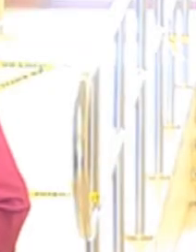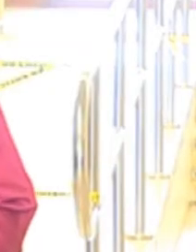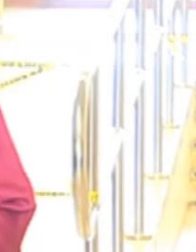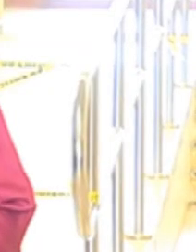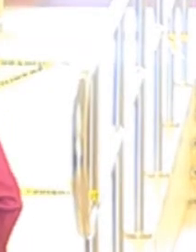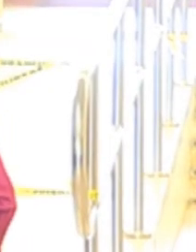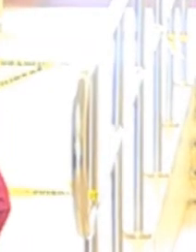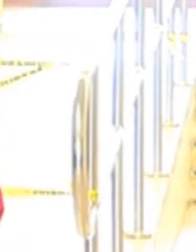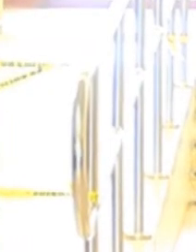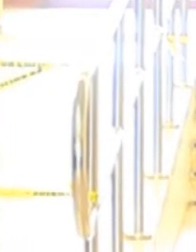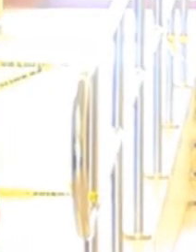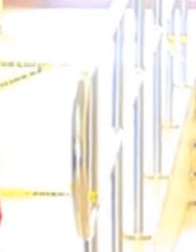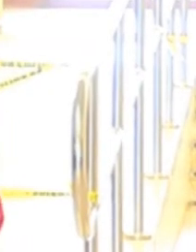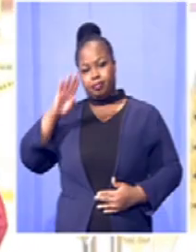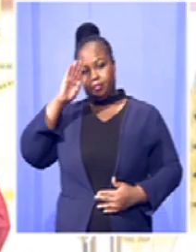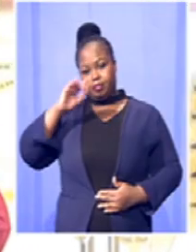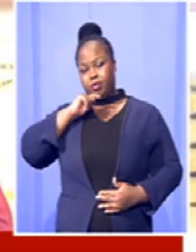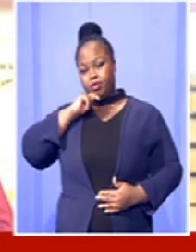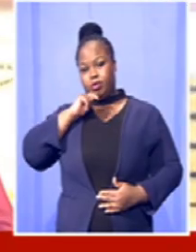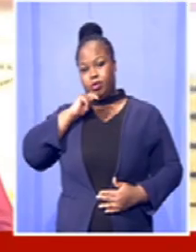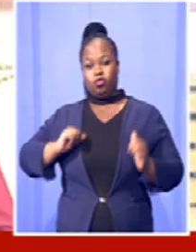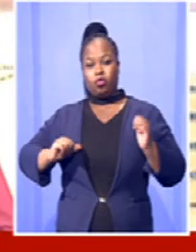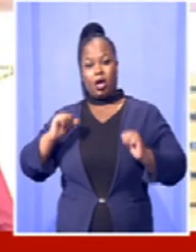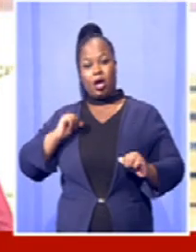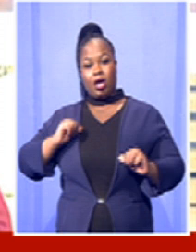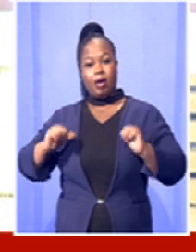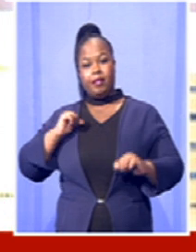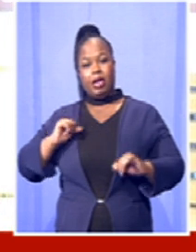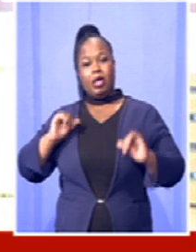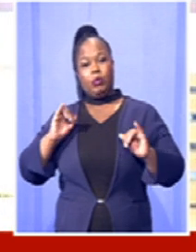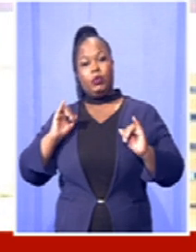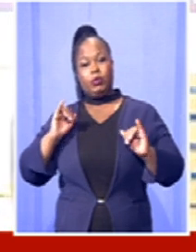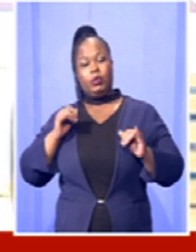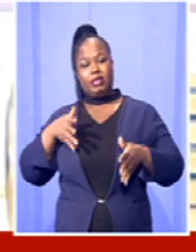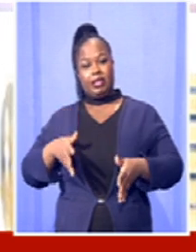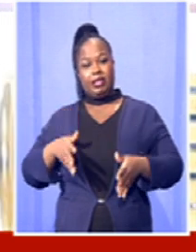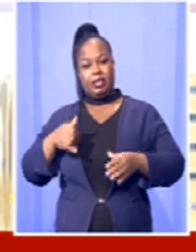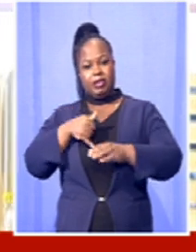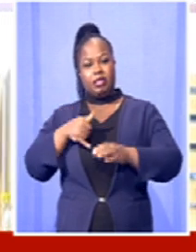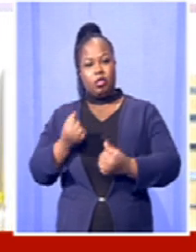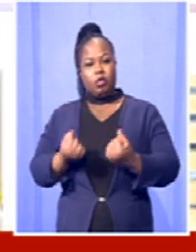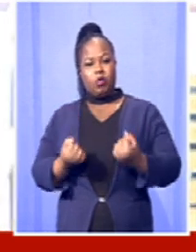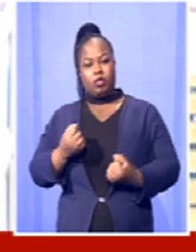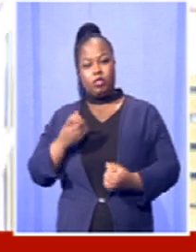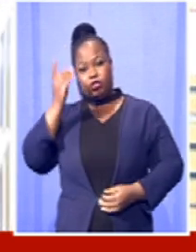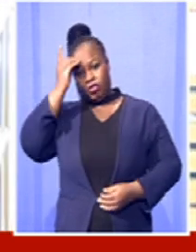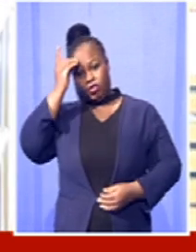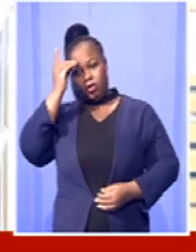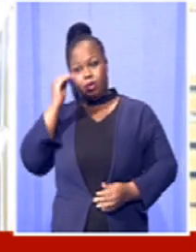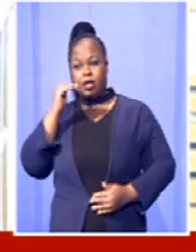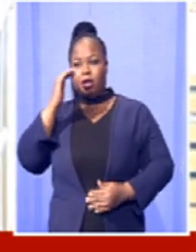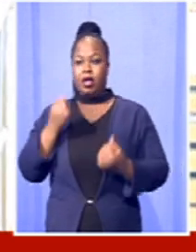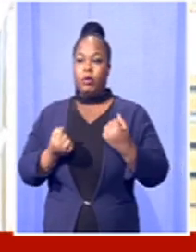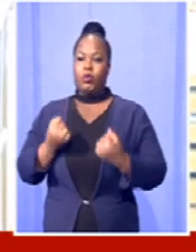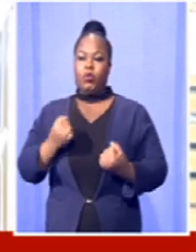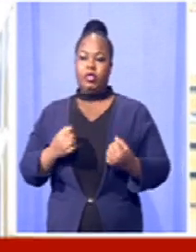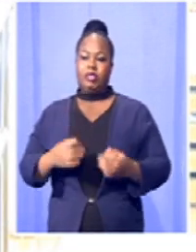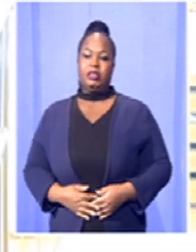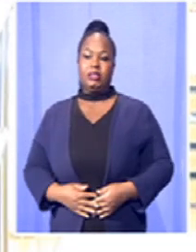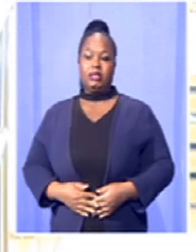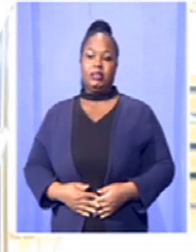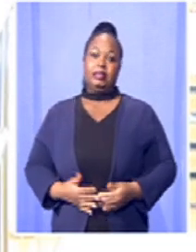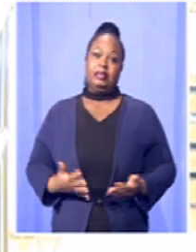Yes, good morning. A morning of high drama here inside the courtroom in the Durban High Court. Well, the biggest bone